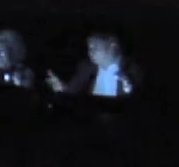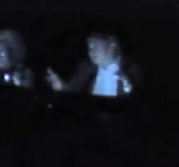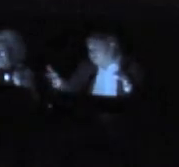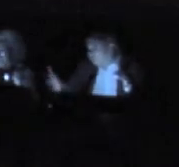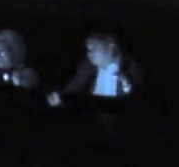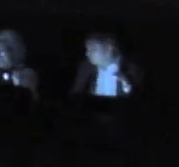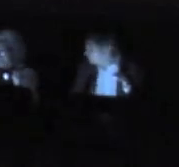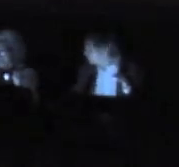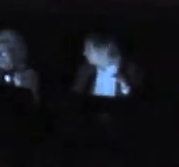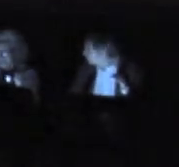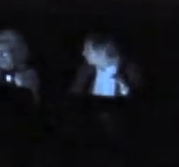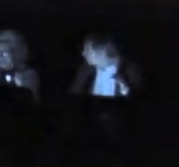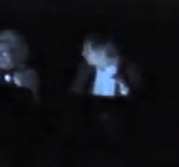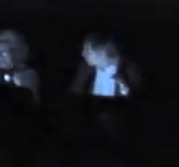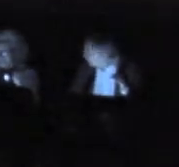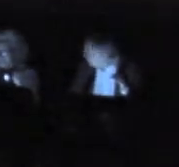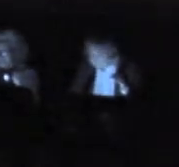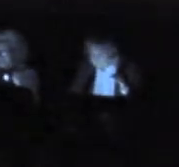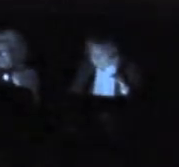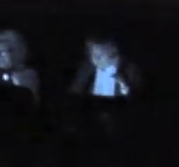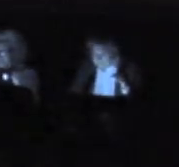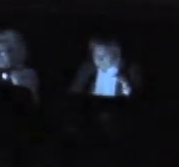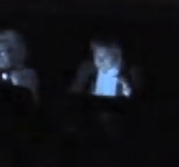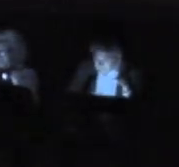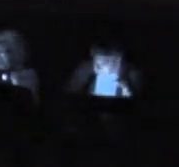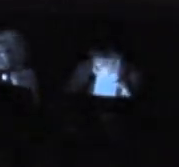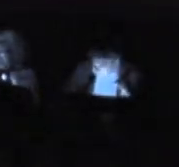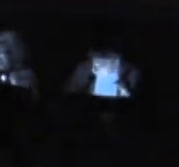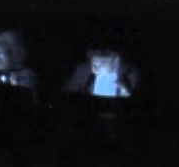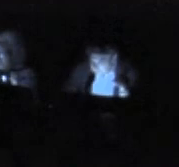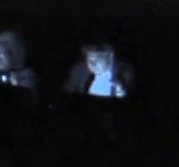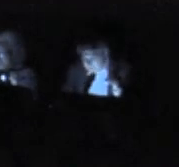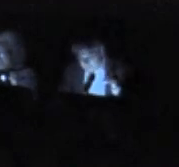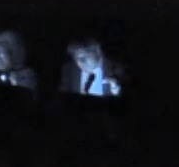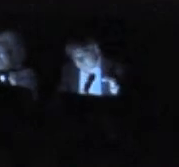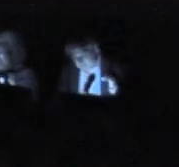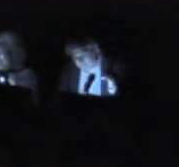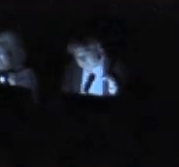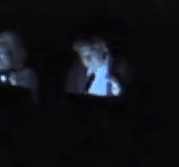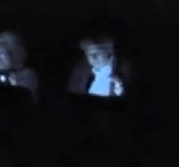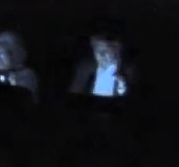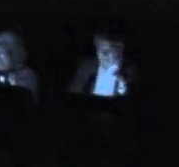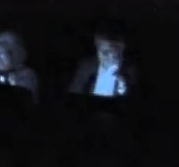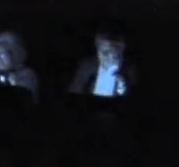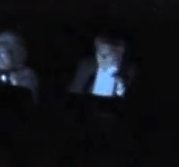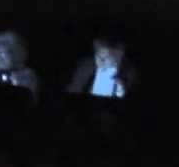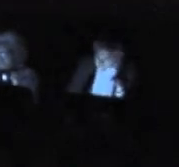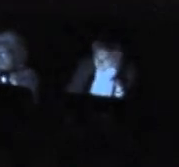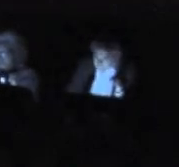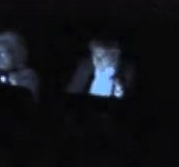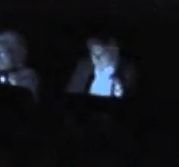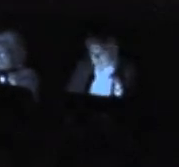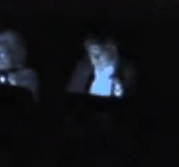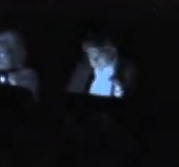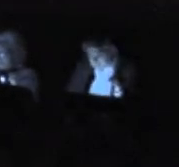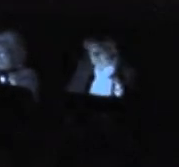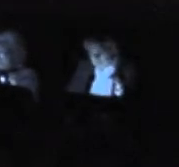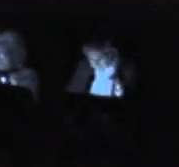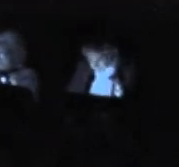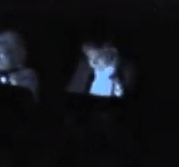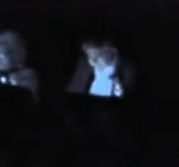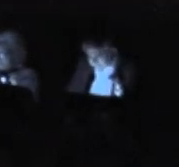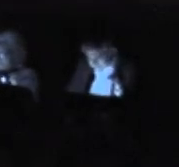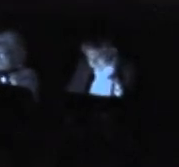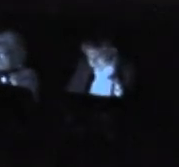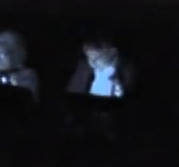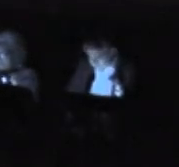it was it wasn't him but if he doesn't come soon he has to come to the burial of his own grandmother he'll